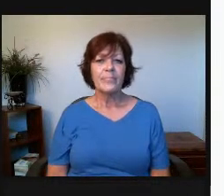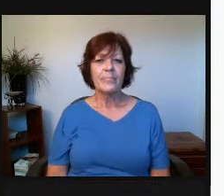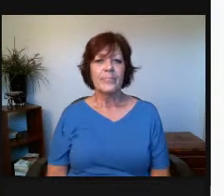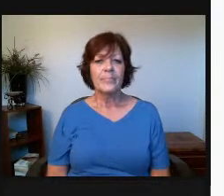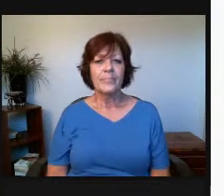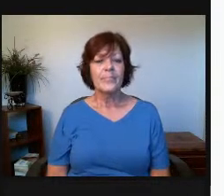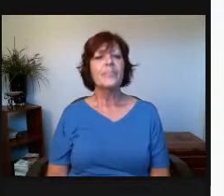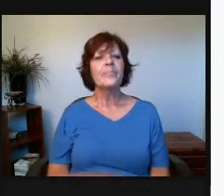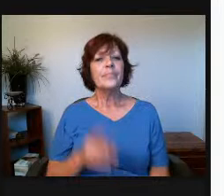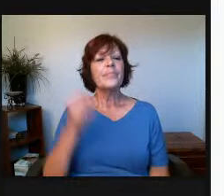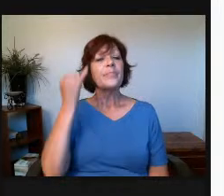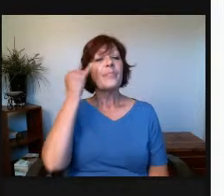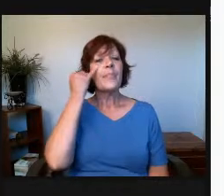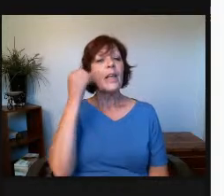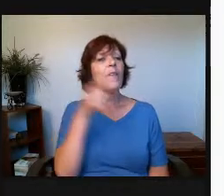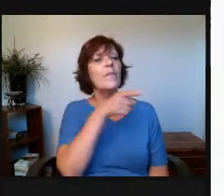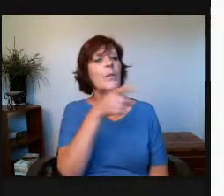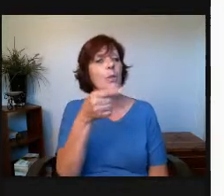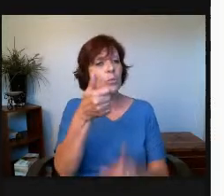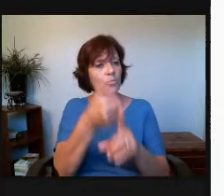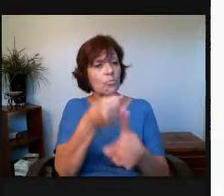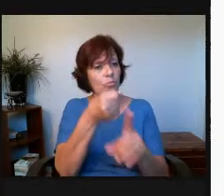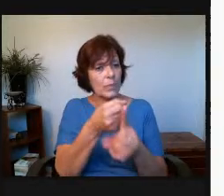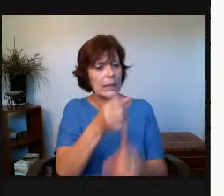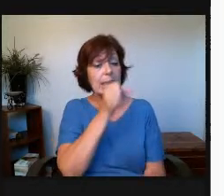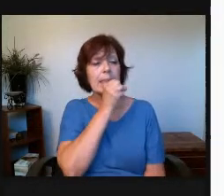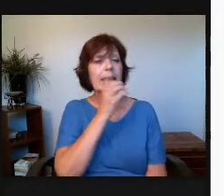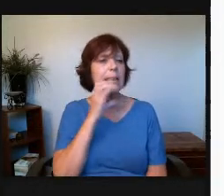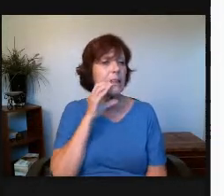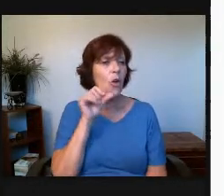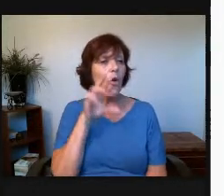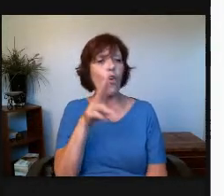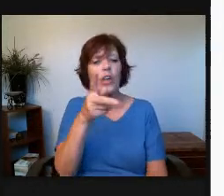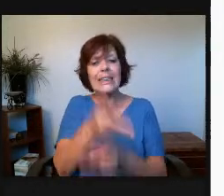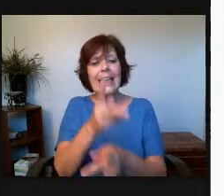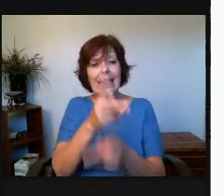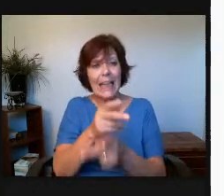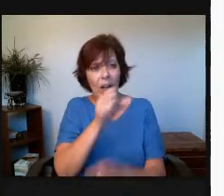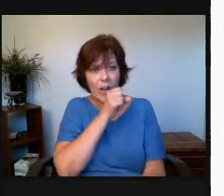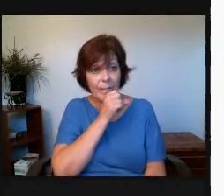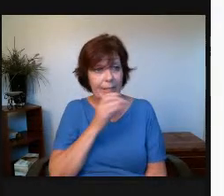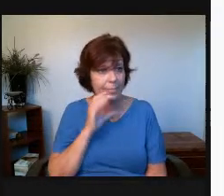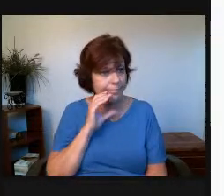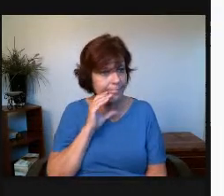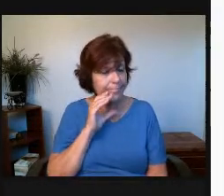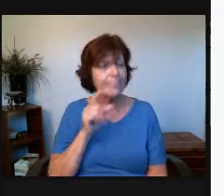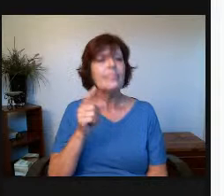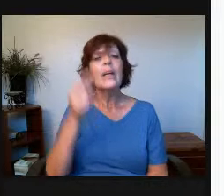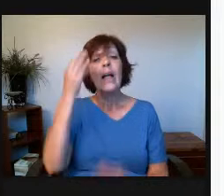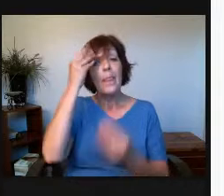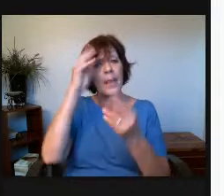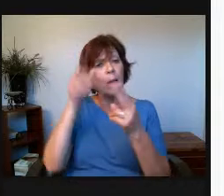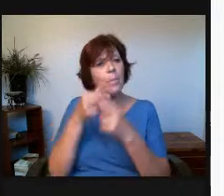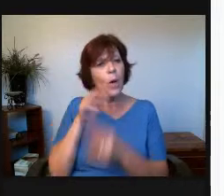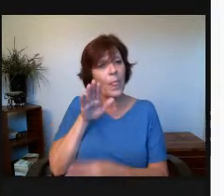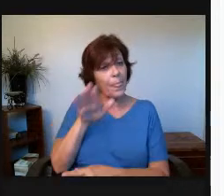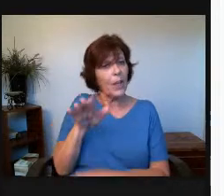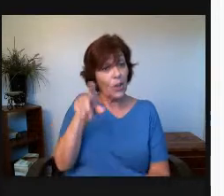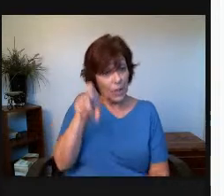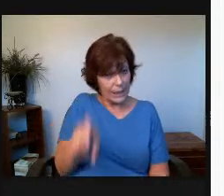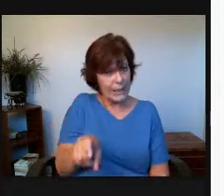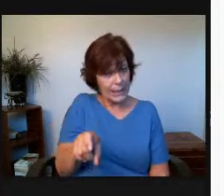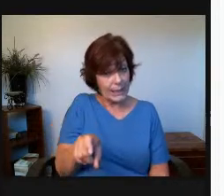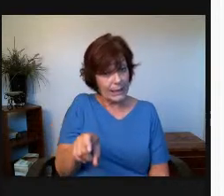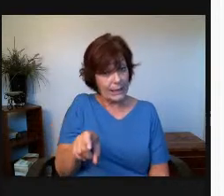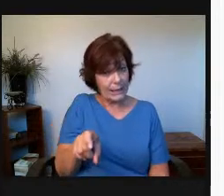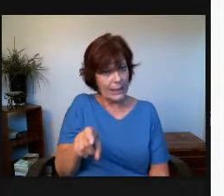All right, if you are a senior or if you are taking care of seniors, please consider their personal need and